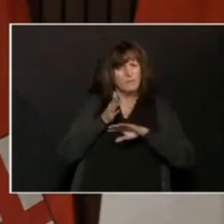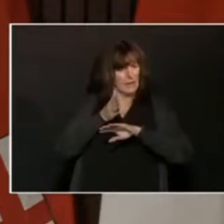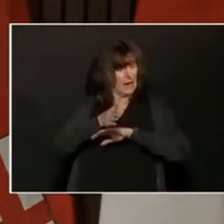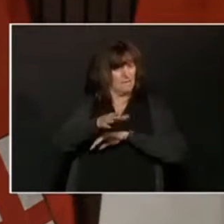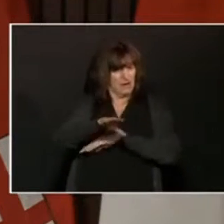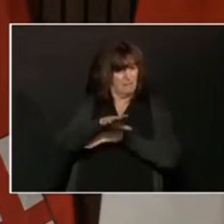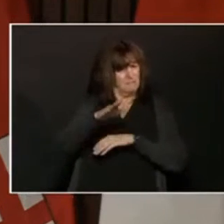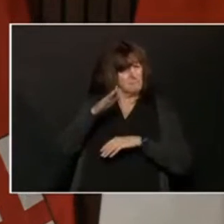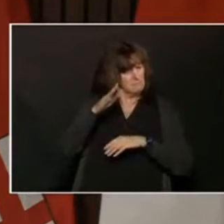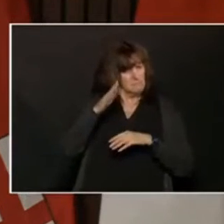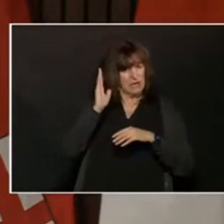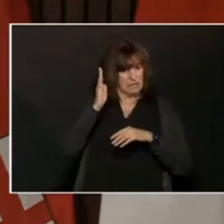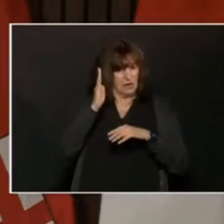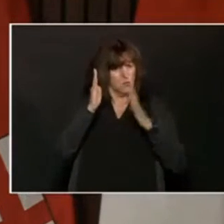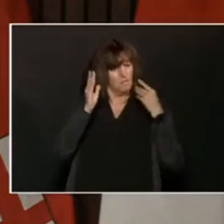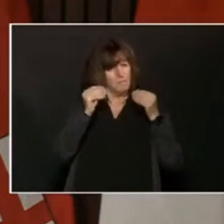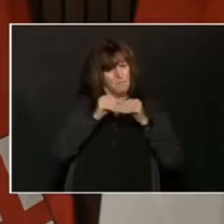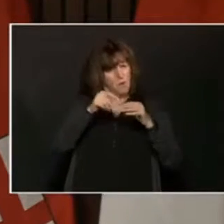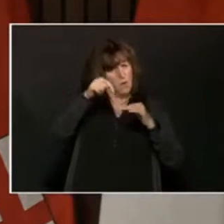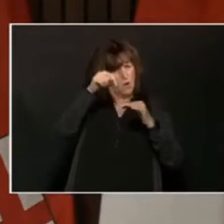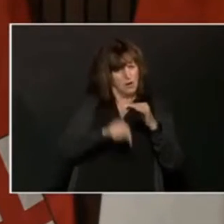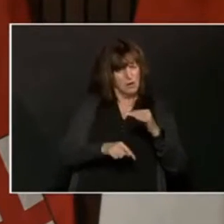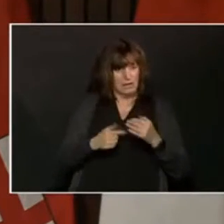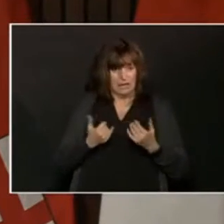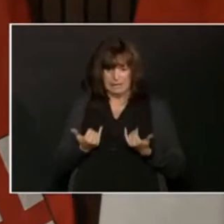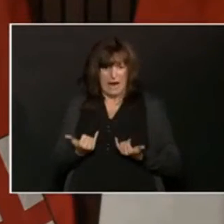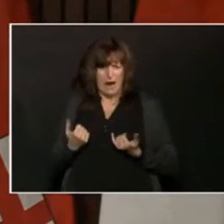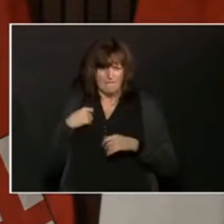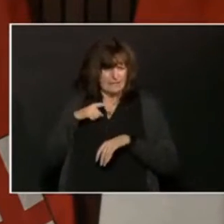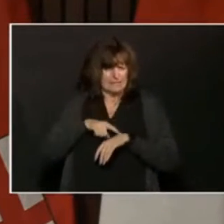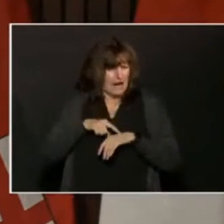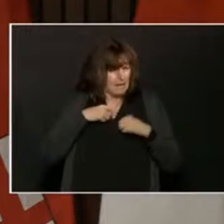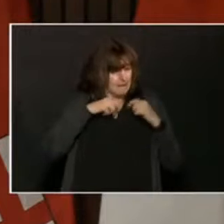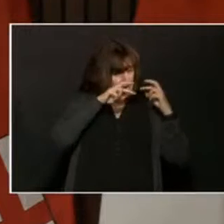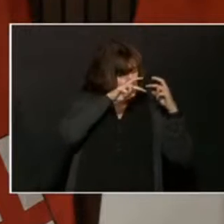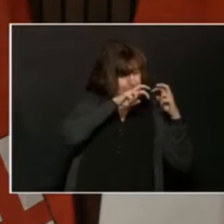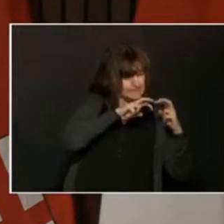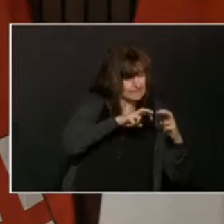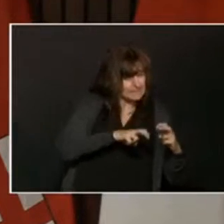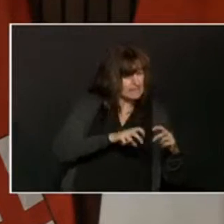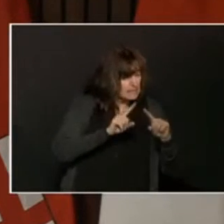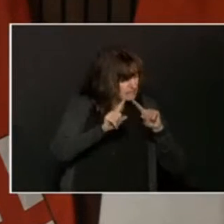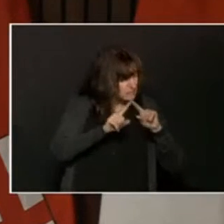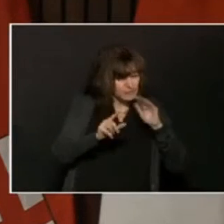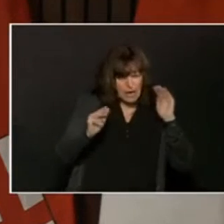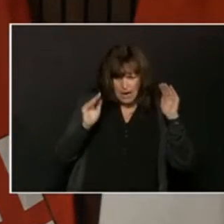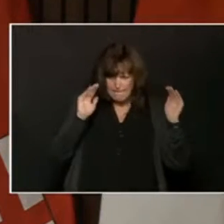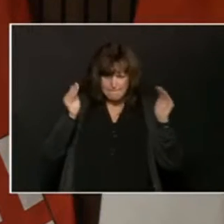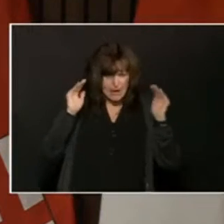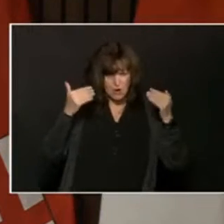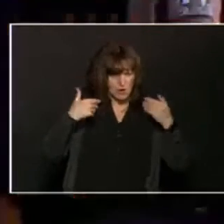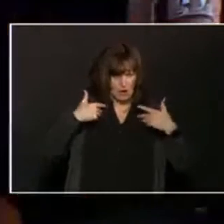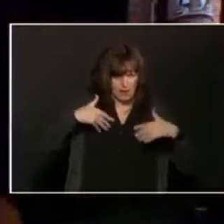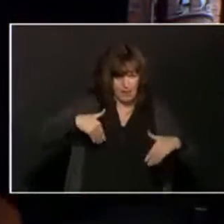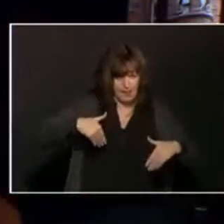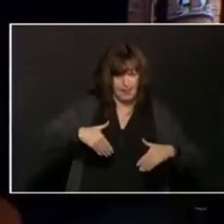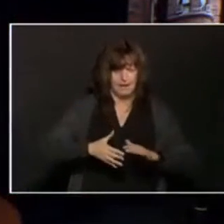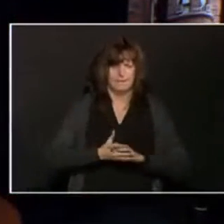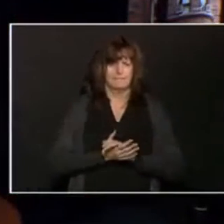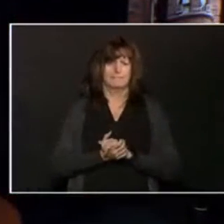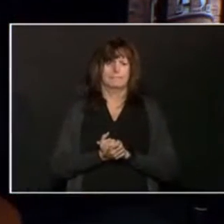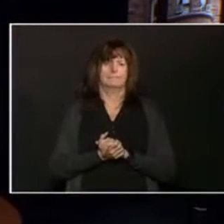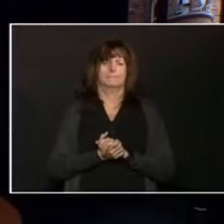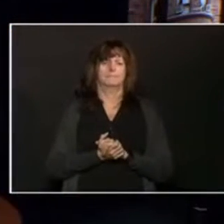haven't had time to really go in and understand the differences in the data. Next question. Your next question comes